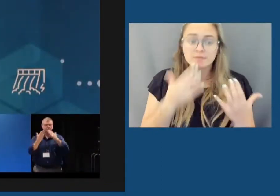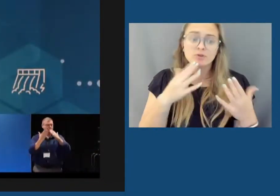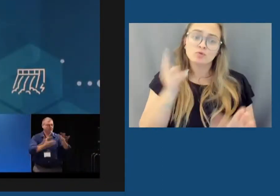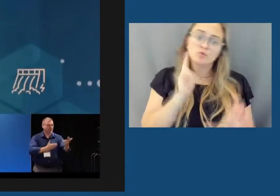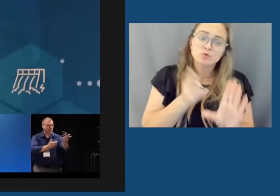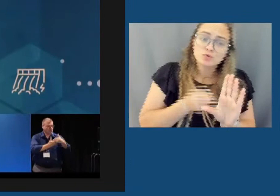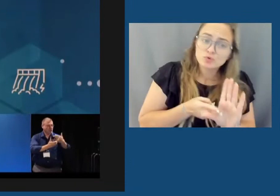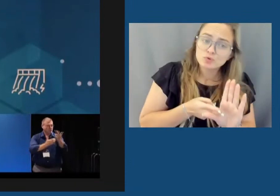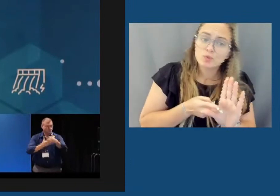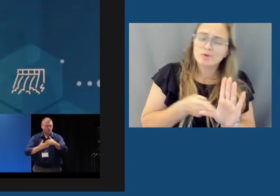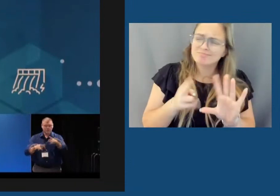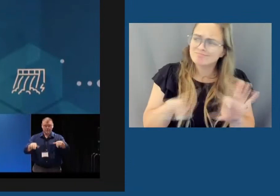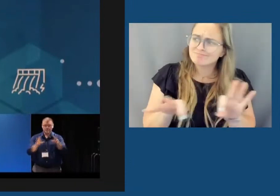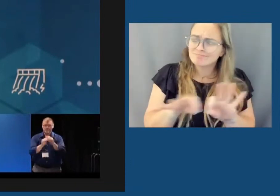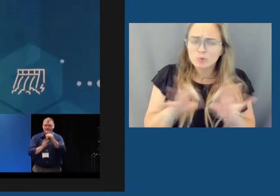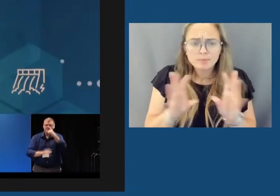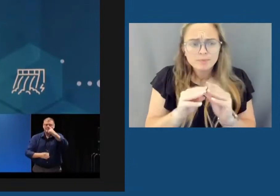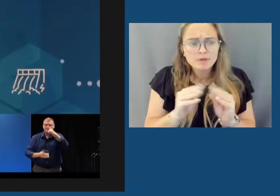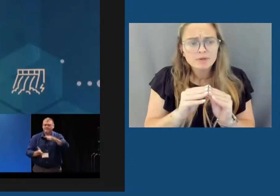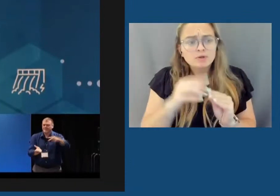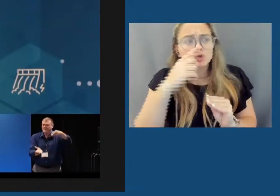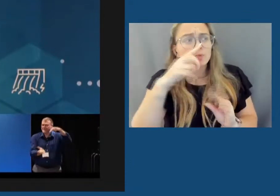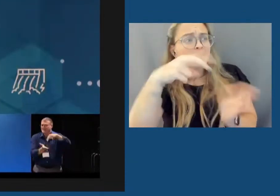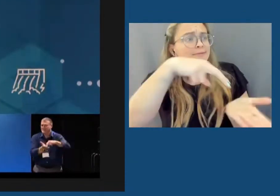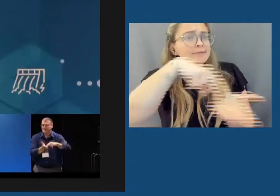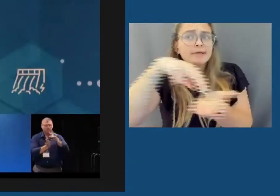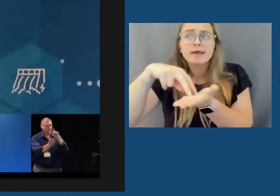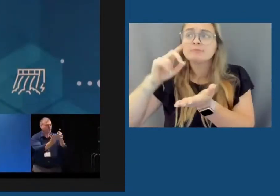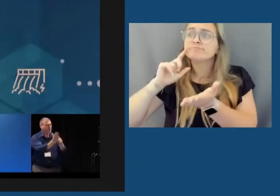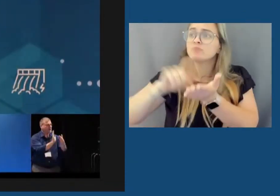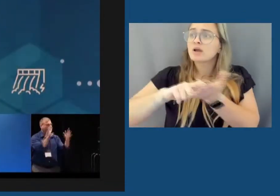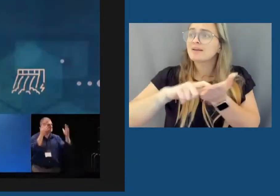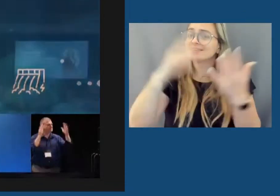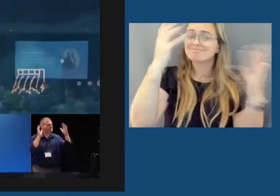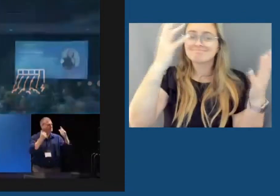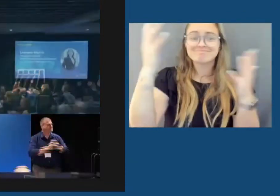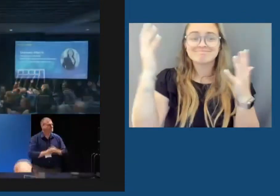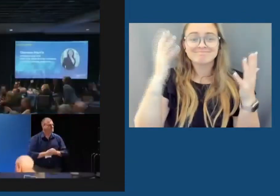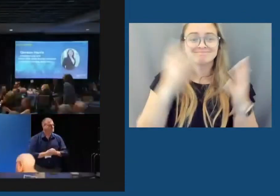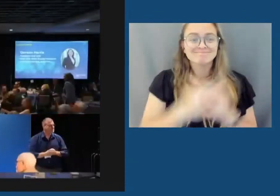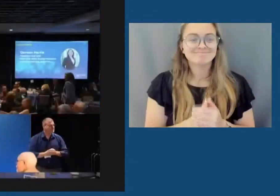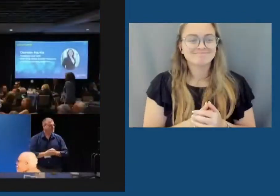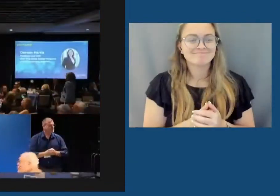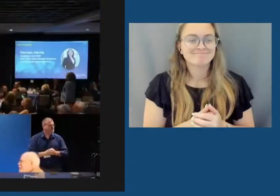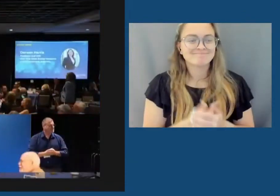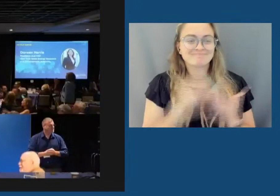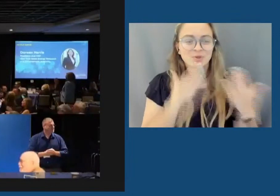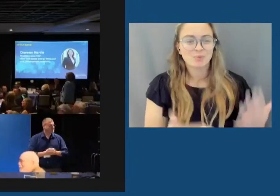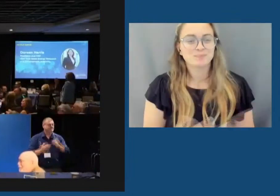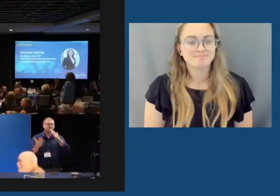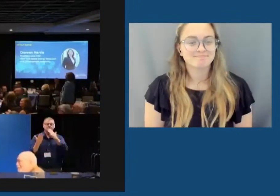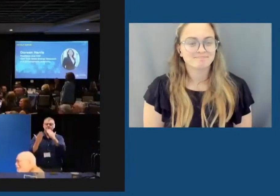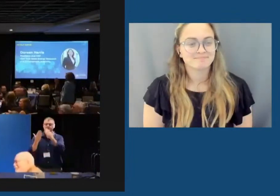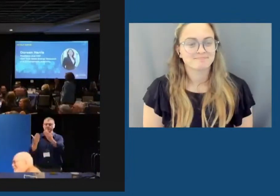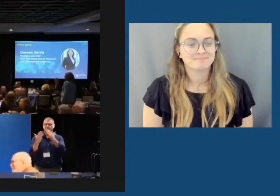important convening. Can I ask you please to just stand and be recognized? Thank you.